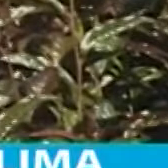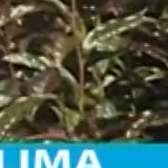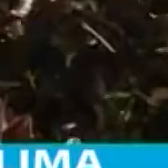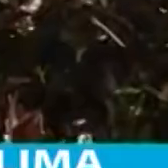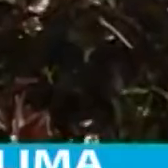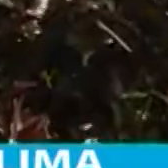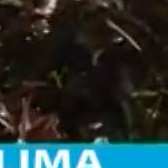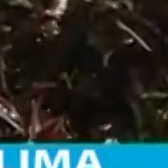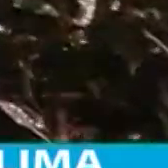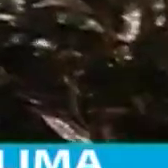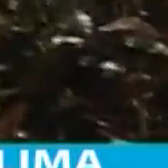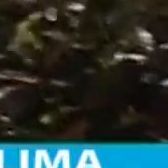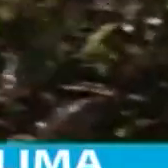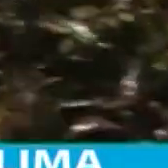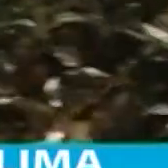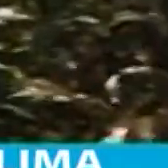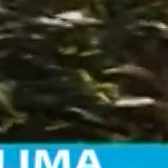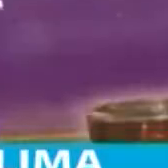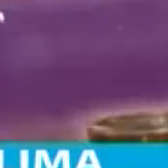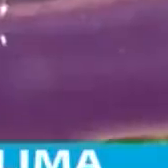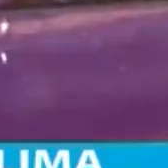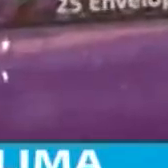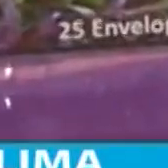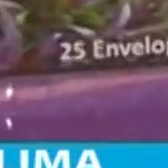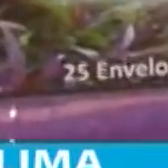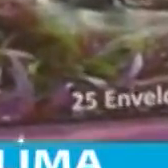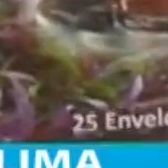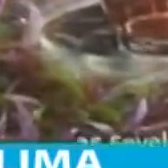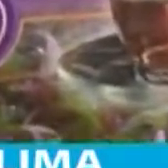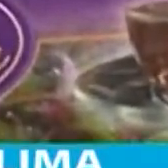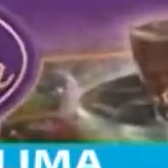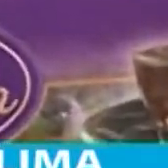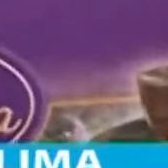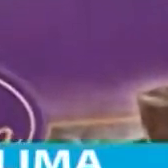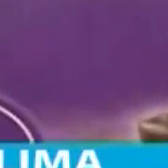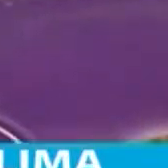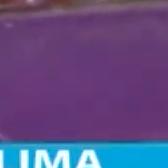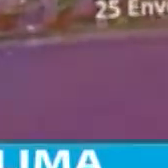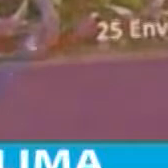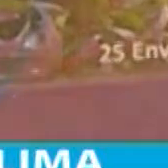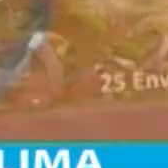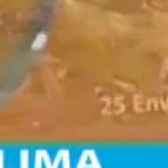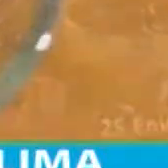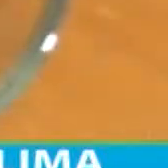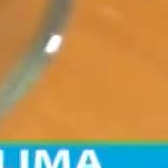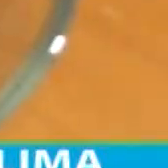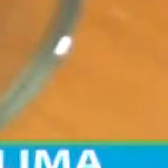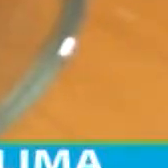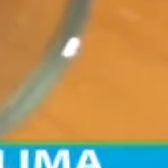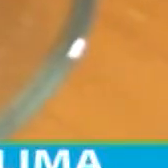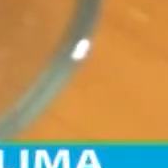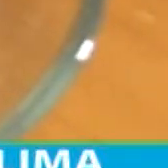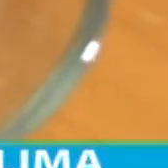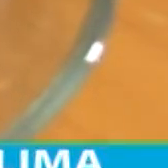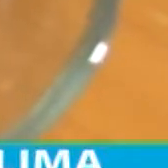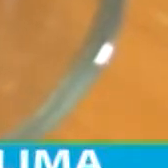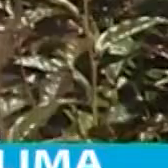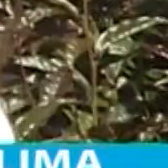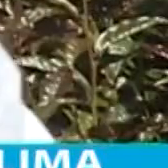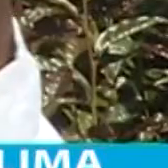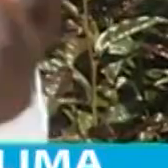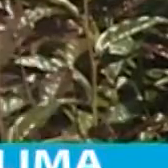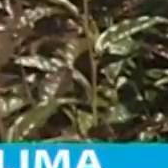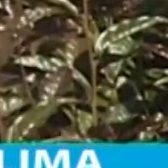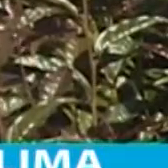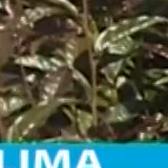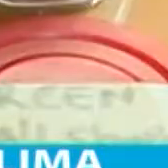imezunduliwa na watafiti wetu. Hii purple tea research imetuonyesha iko na manufaa kwa mwili